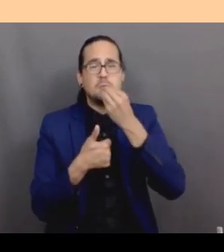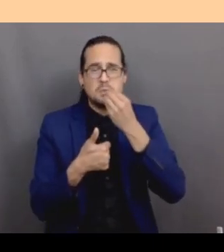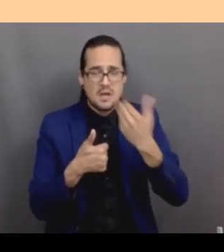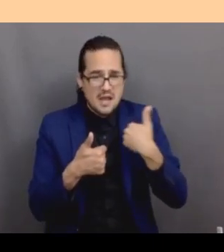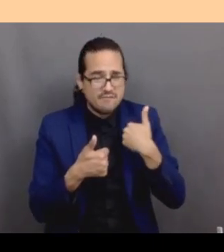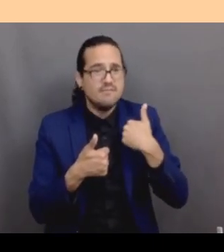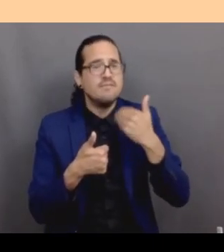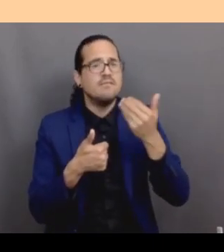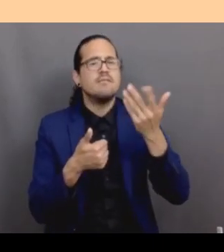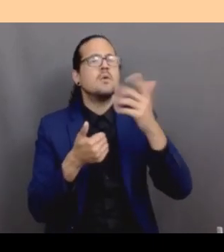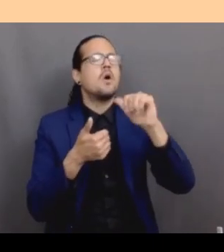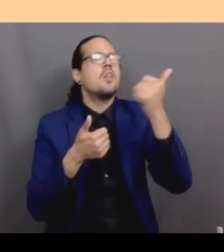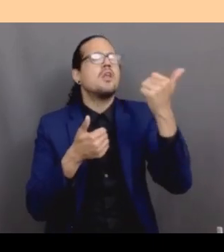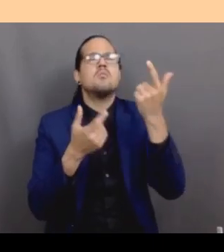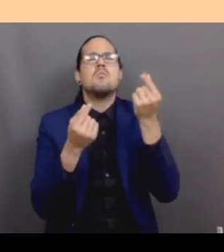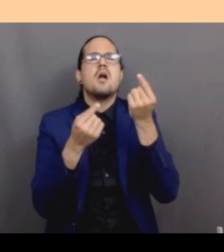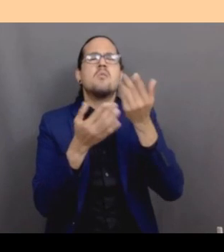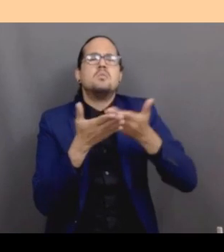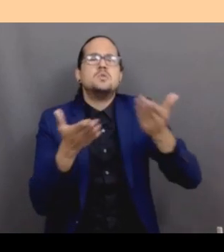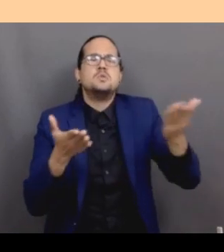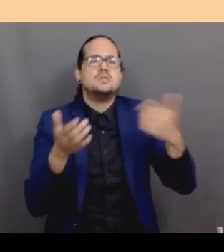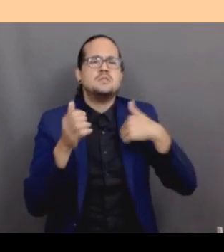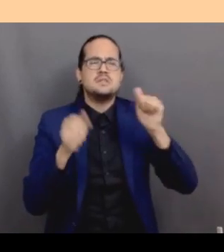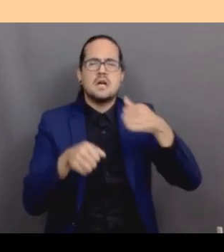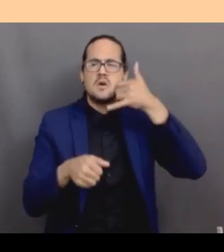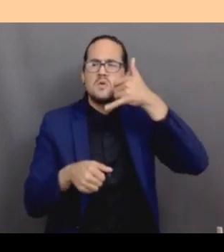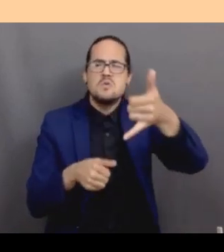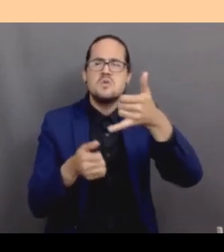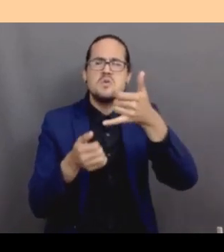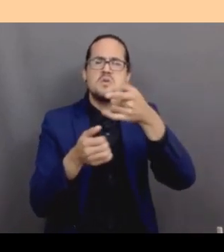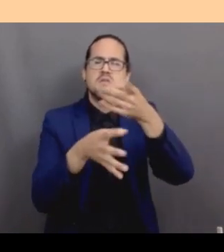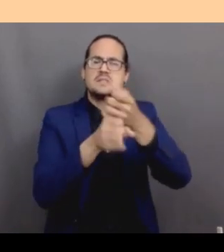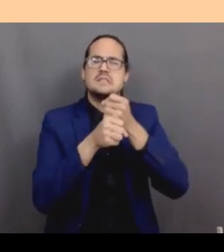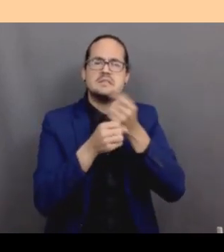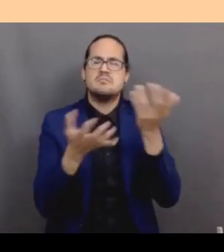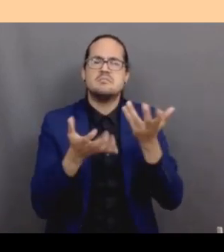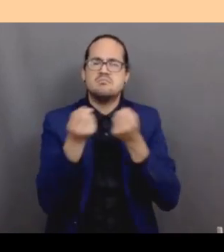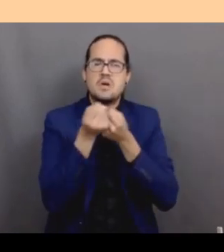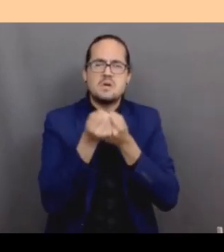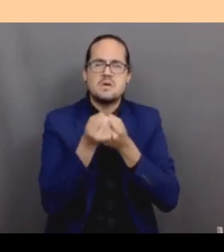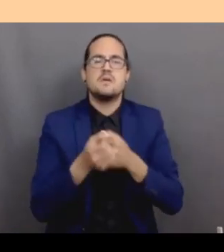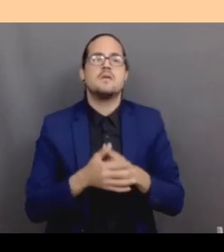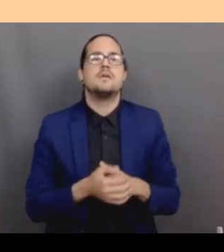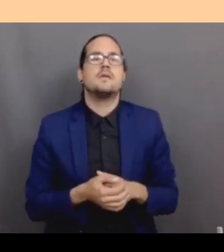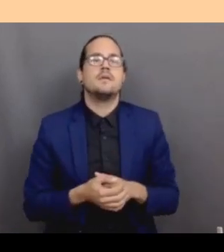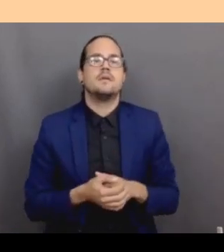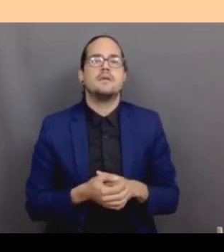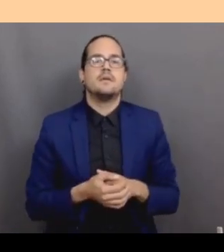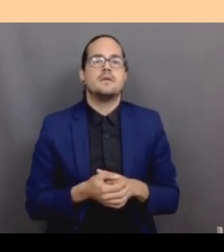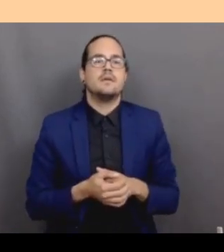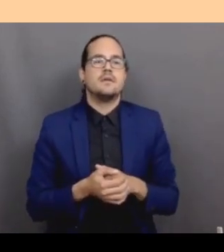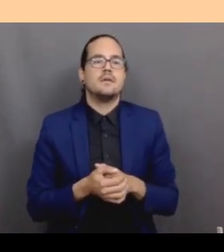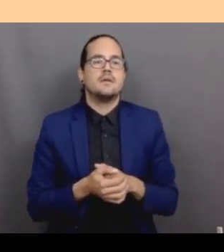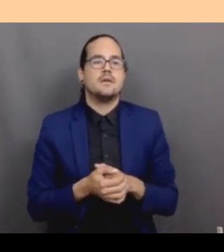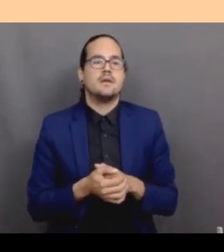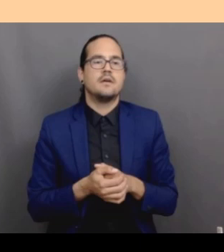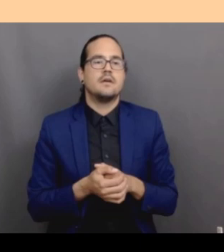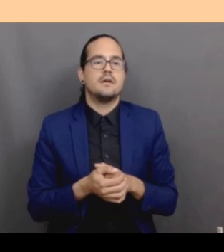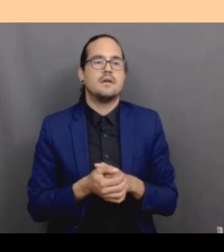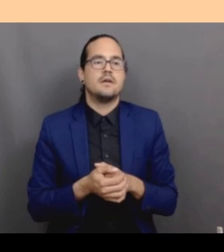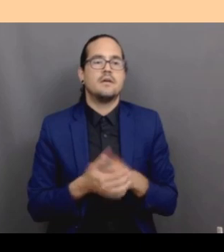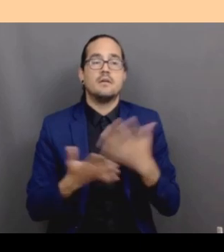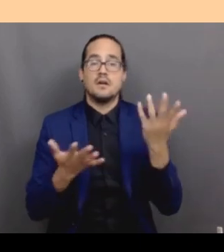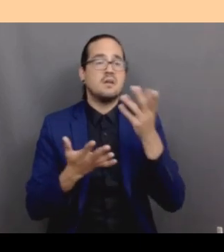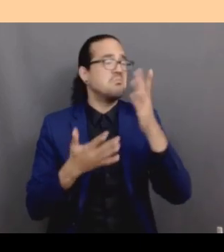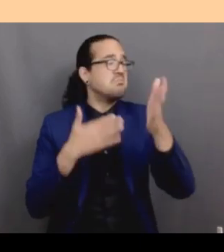there? Yeah, I would say that, anything that you need, we can get you directed to the right place. Right